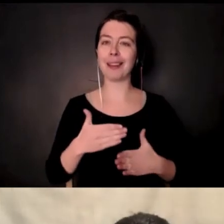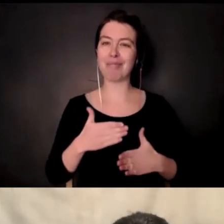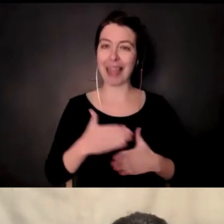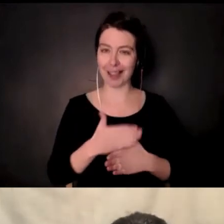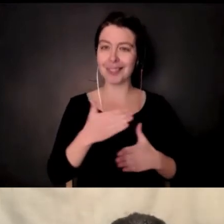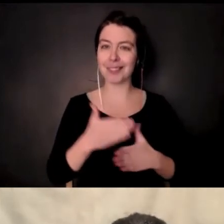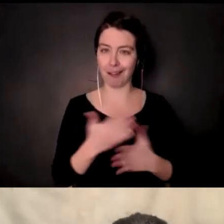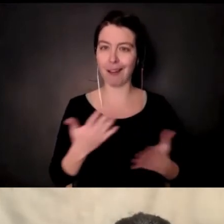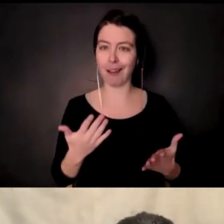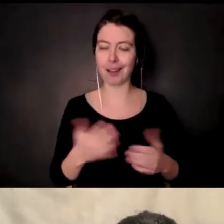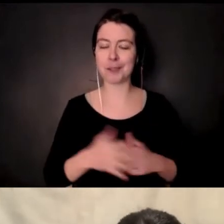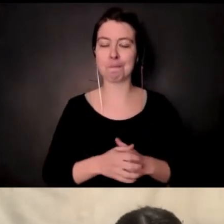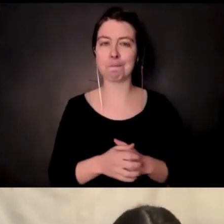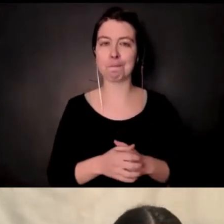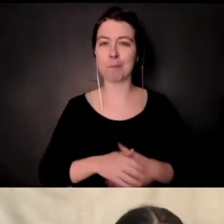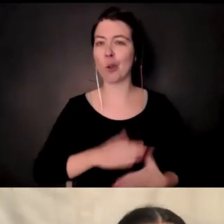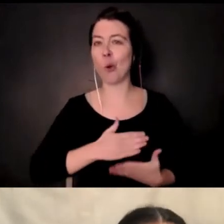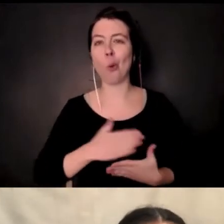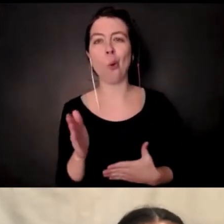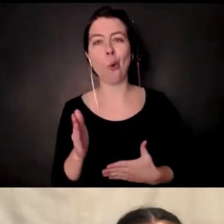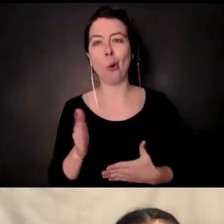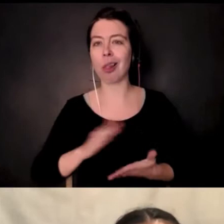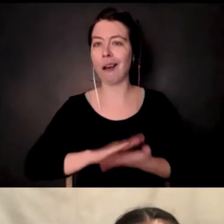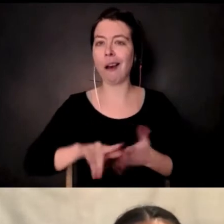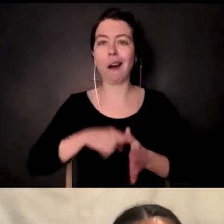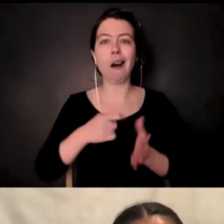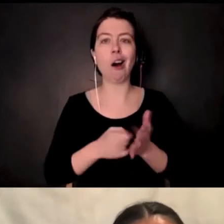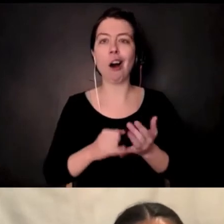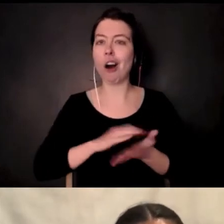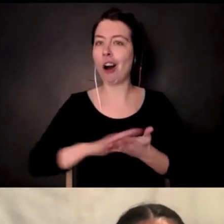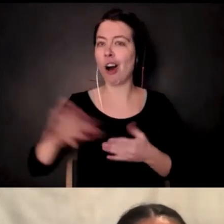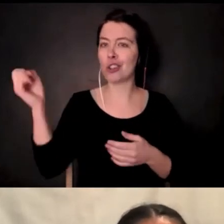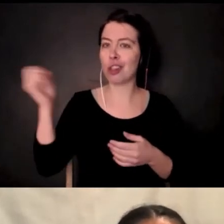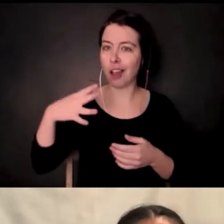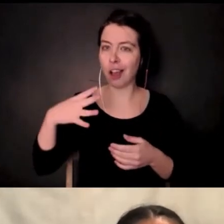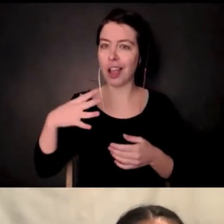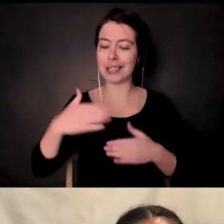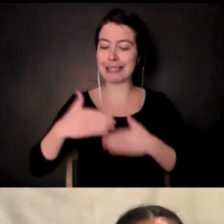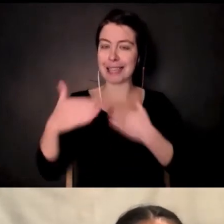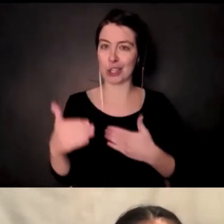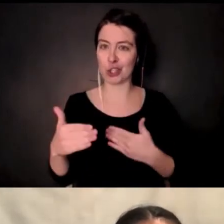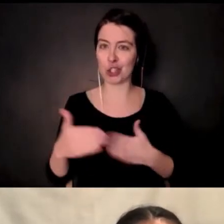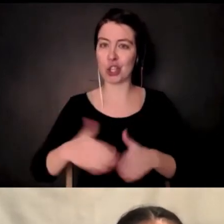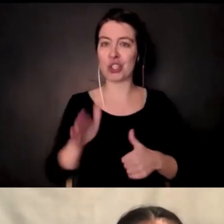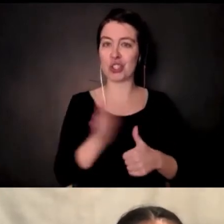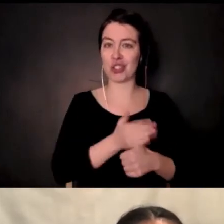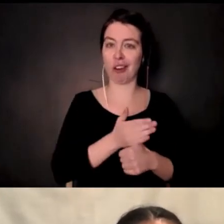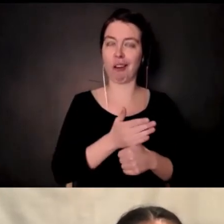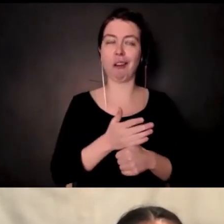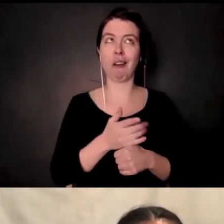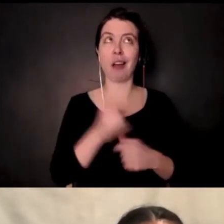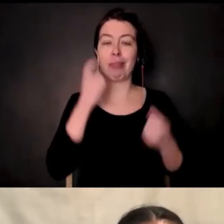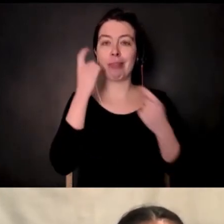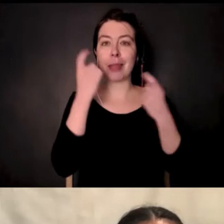all our Harsh Light sessions as an attempt to remember our body when our experiences currently feel